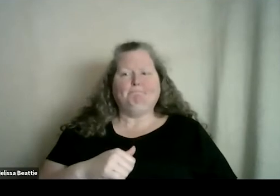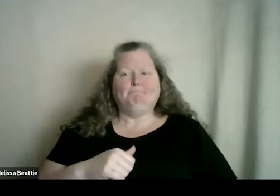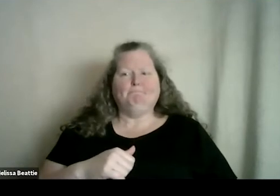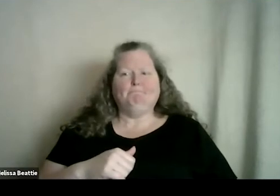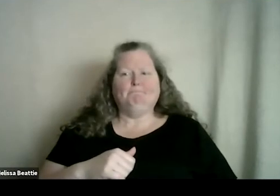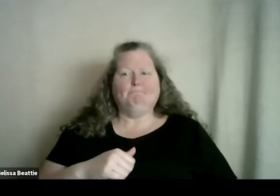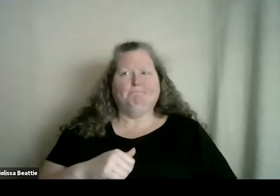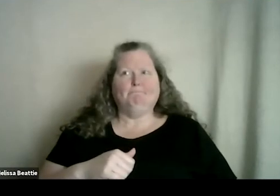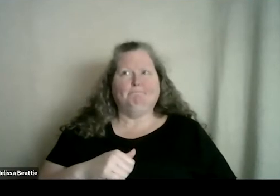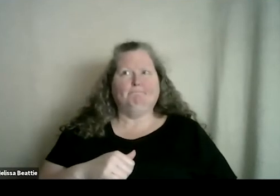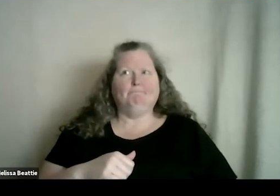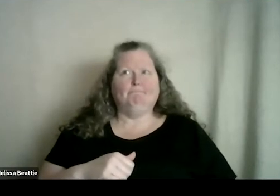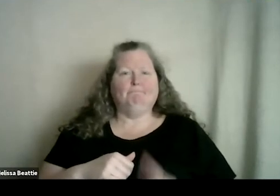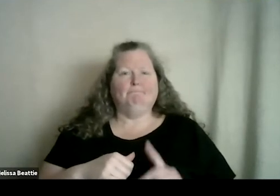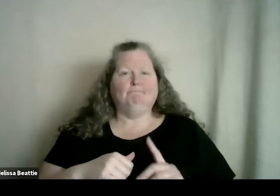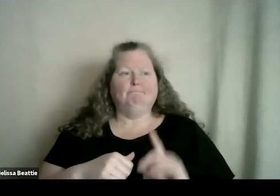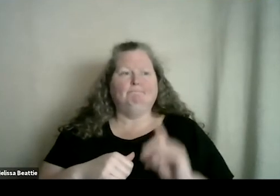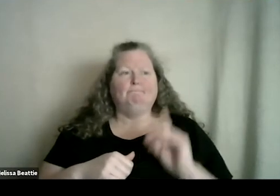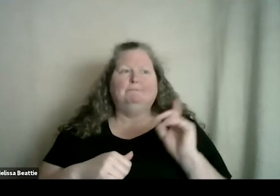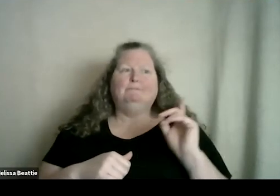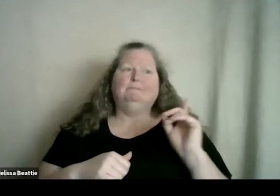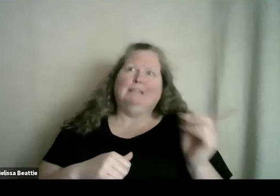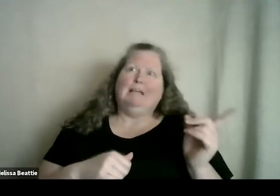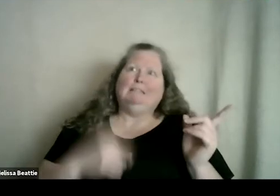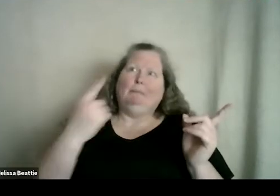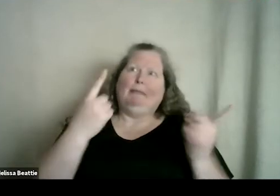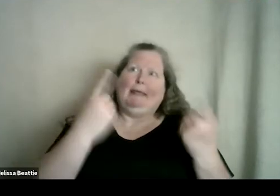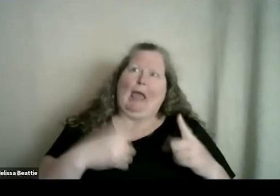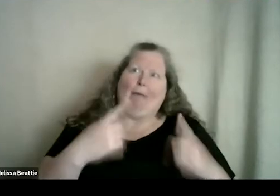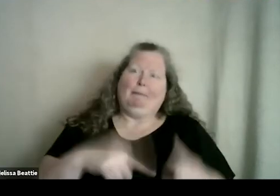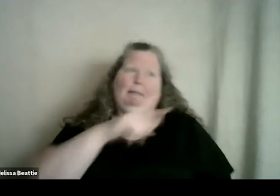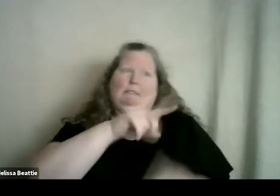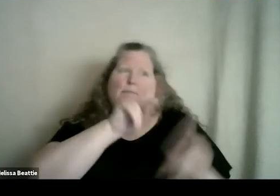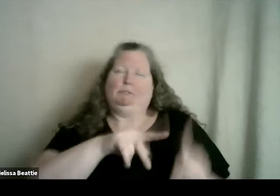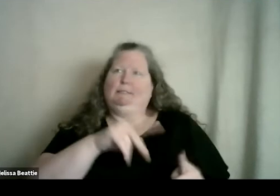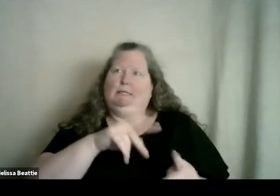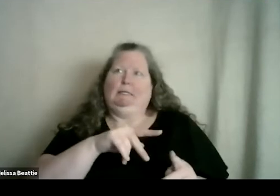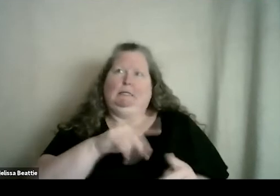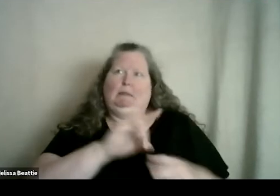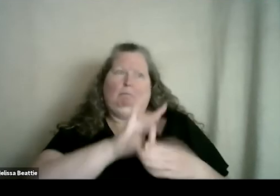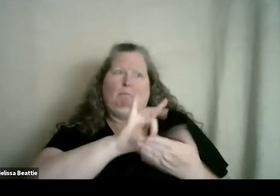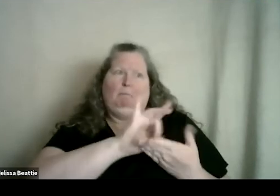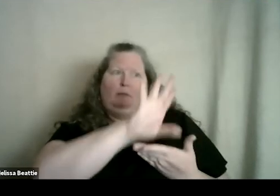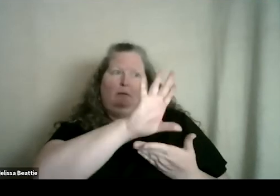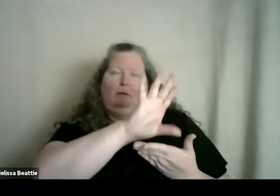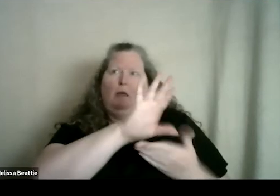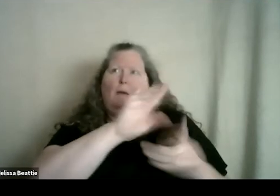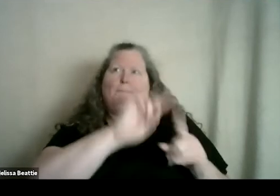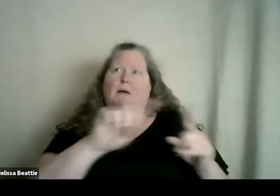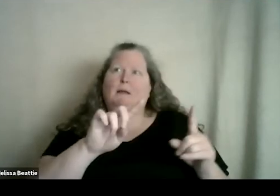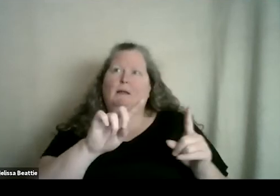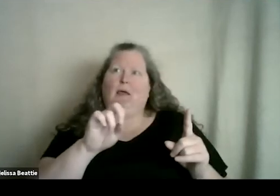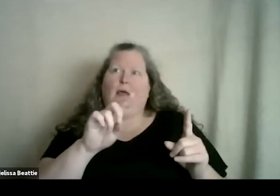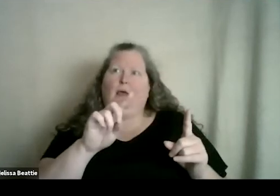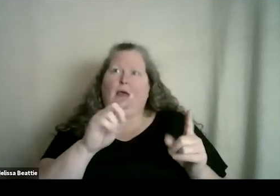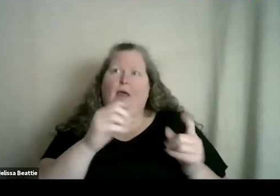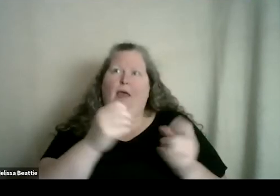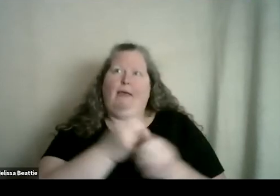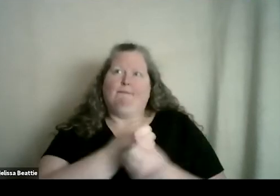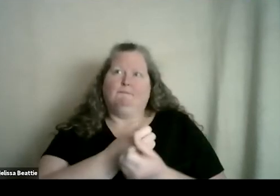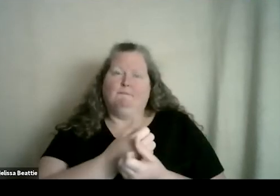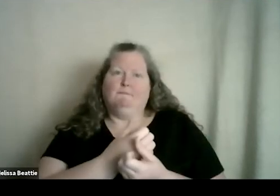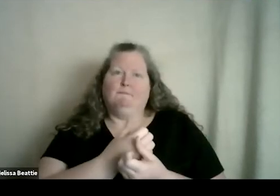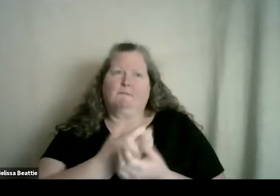such and such has happened. There was an incident. Bob is no longer with us. But everything that Bob has done is in these two